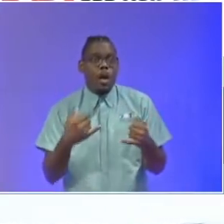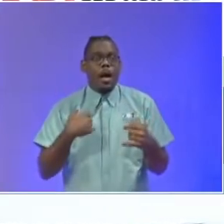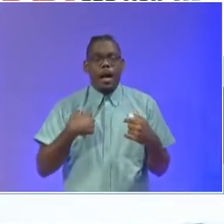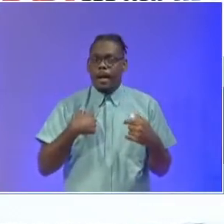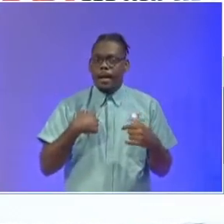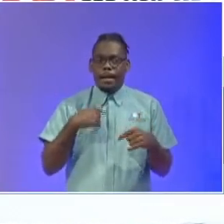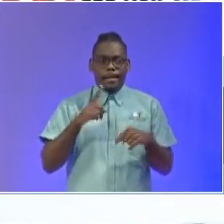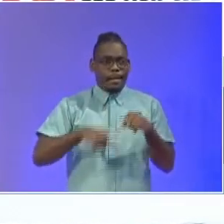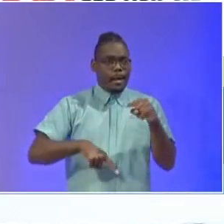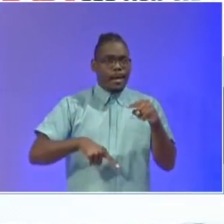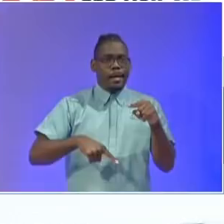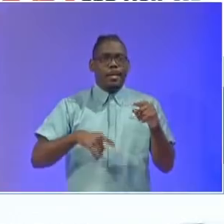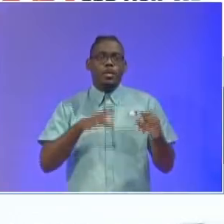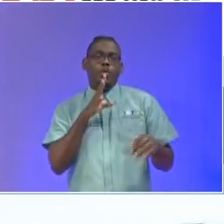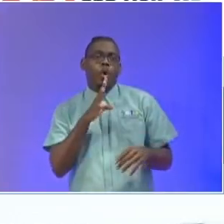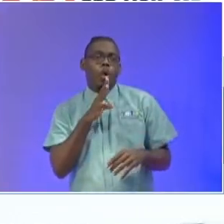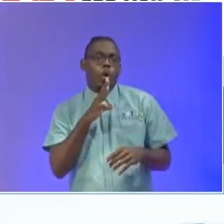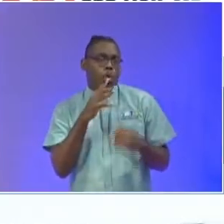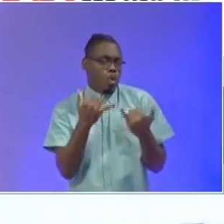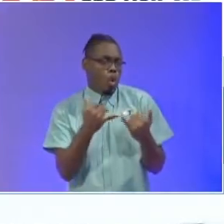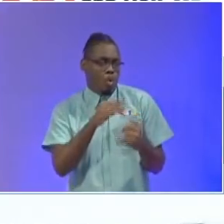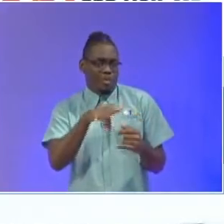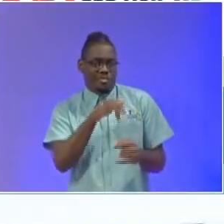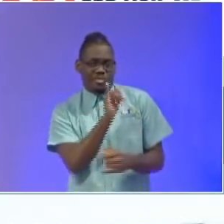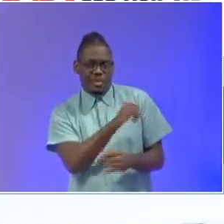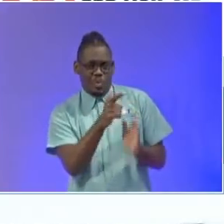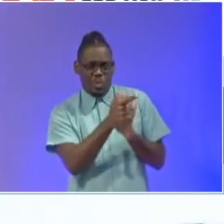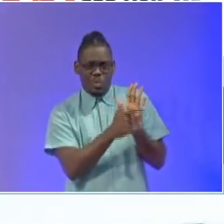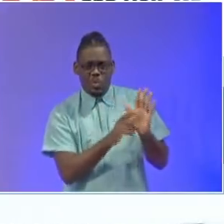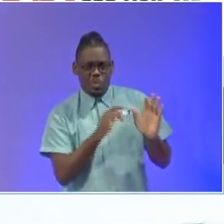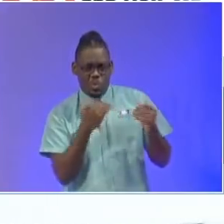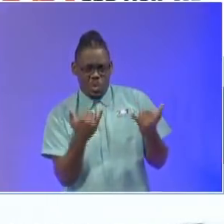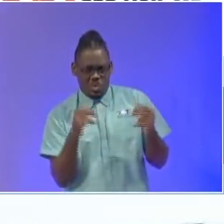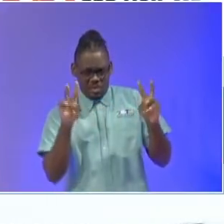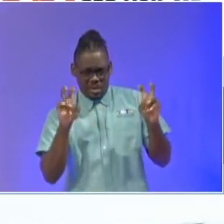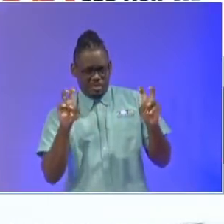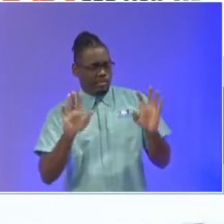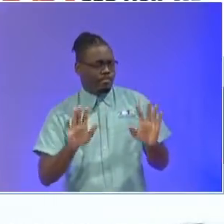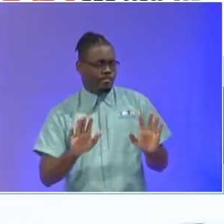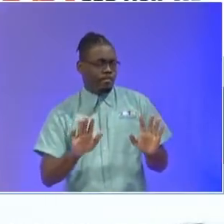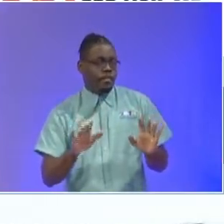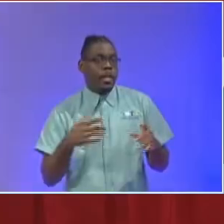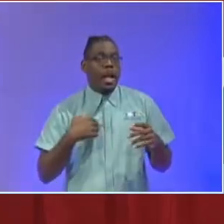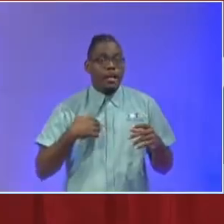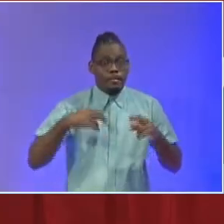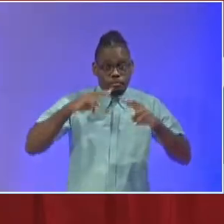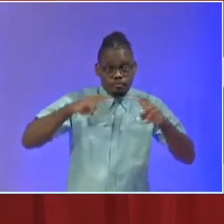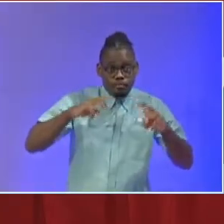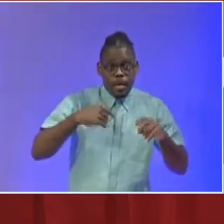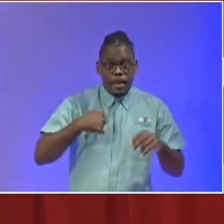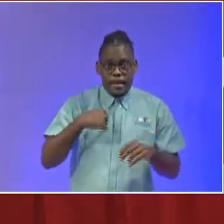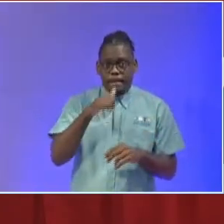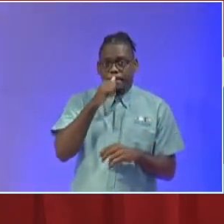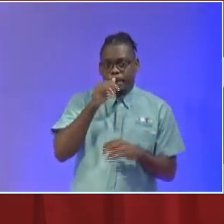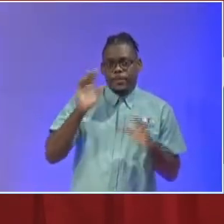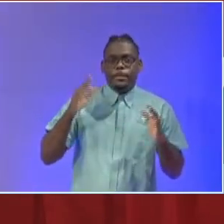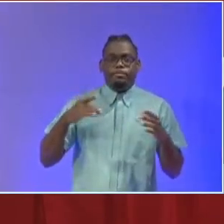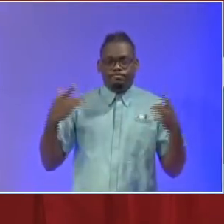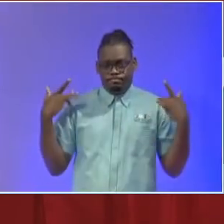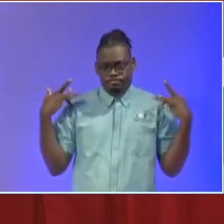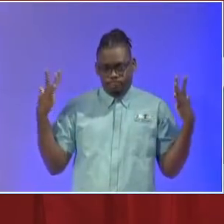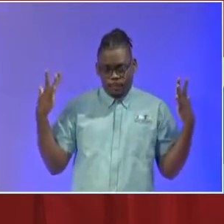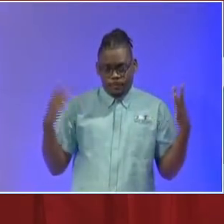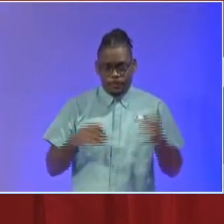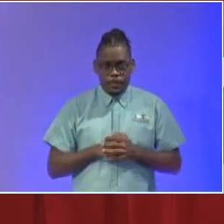speaking publicly about it. I don't want to jeopardize the investigation. Thank you very much, Rashad. Thank you, Minister. We move